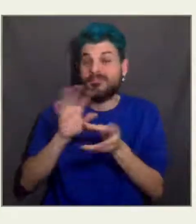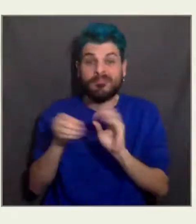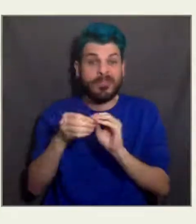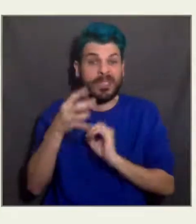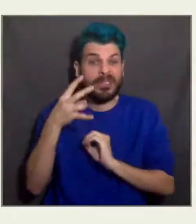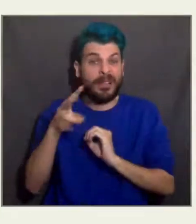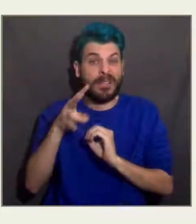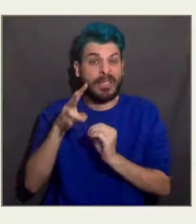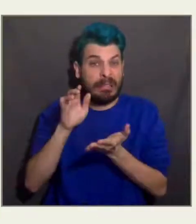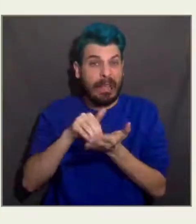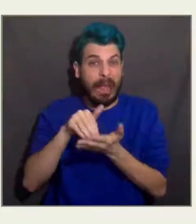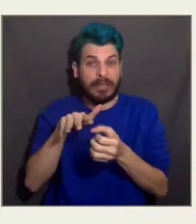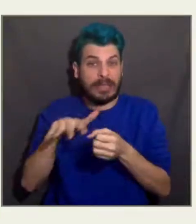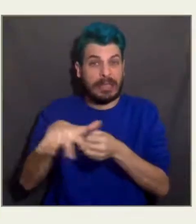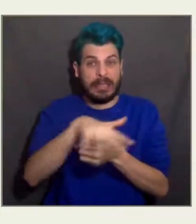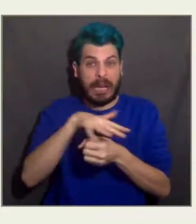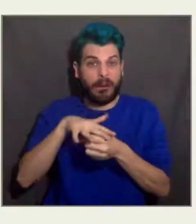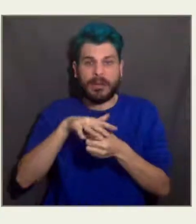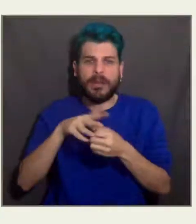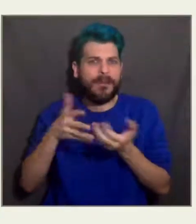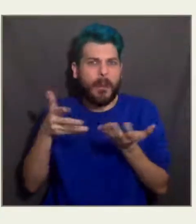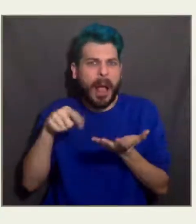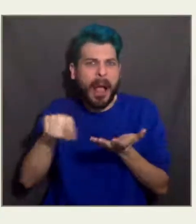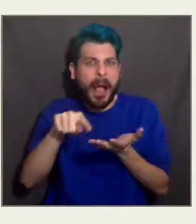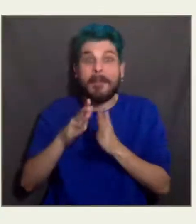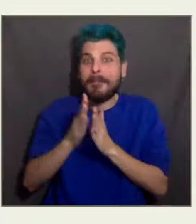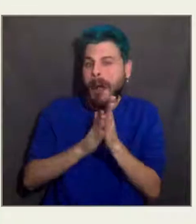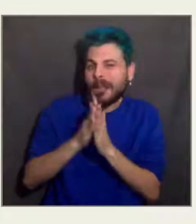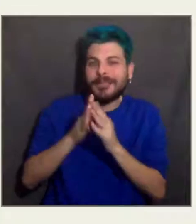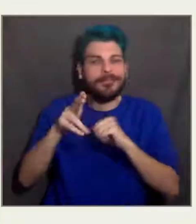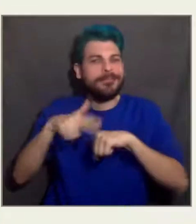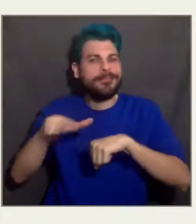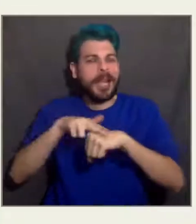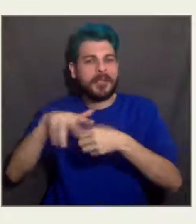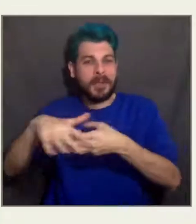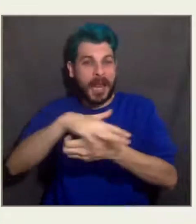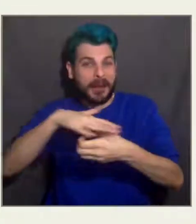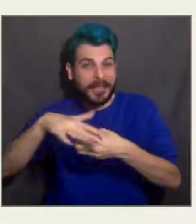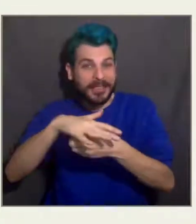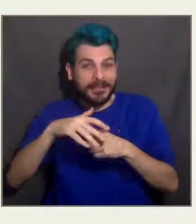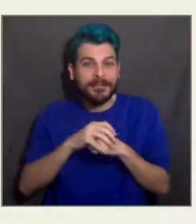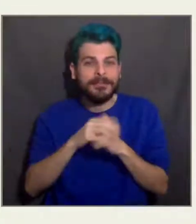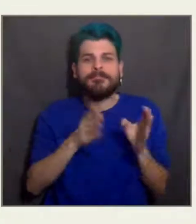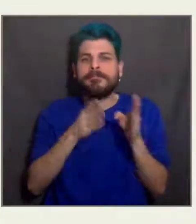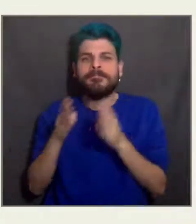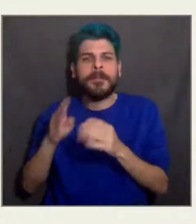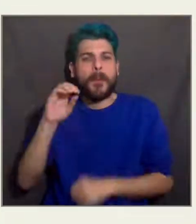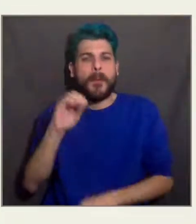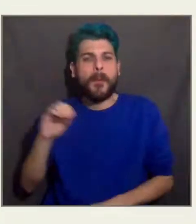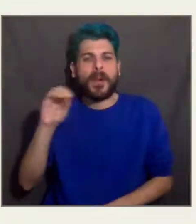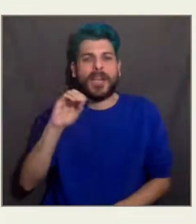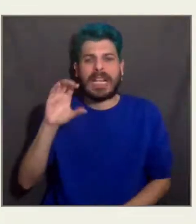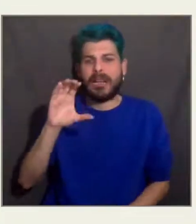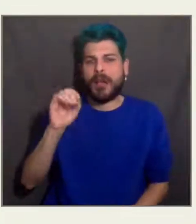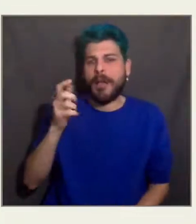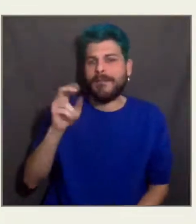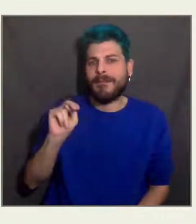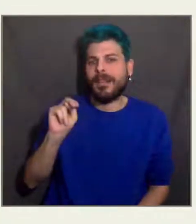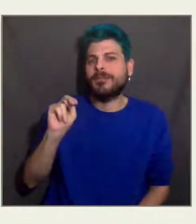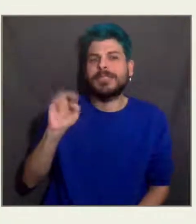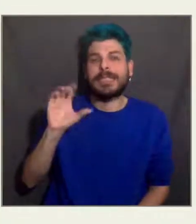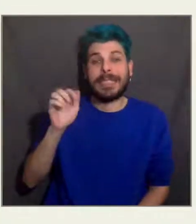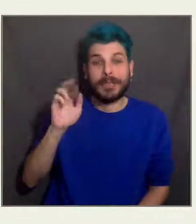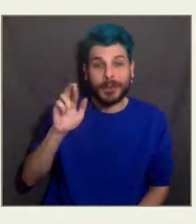of parks and natural areas, running visitor venues like the Oregon Convention Center, Portland 5 Centers for the